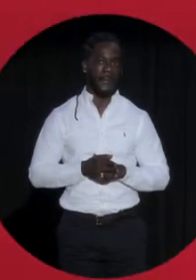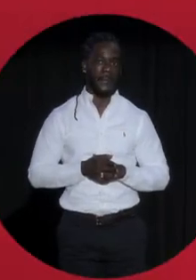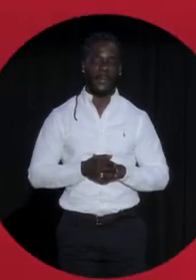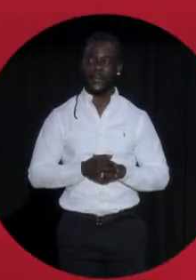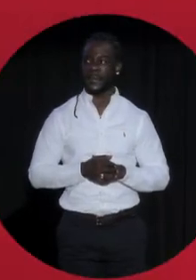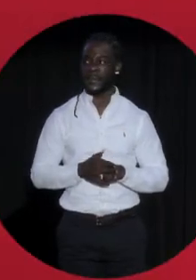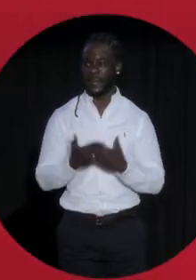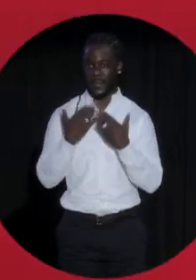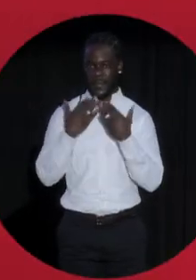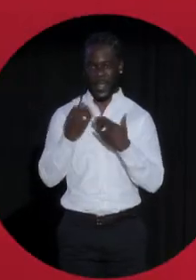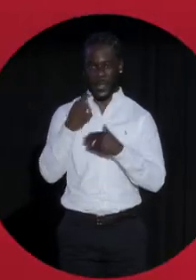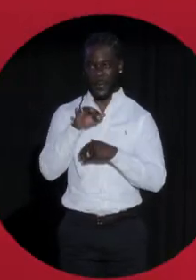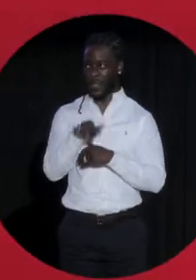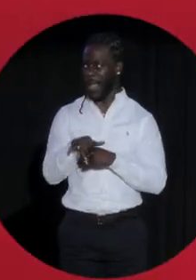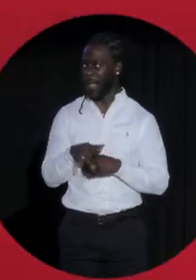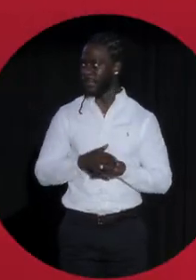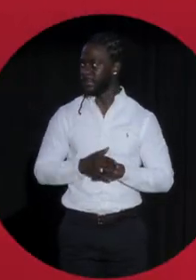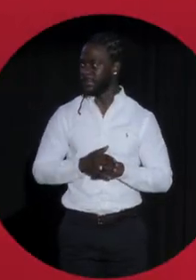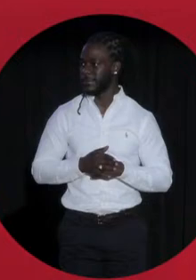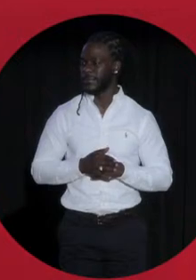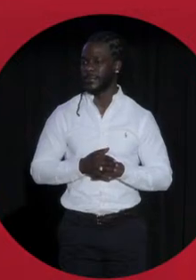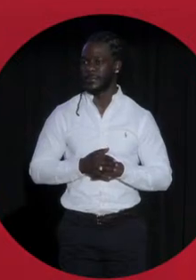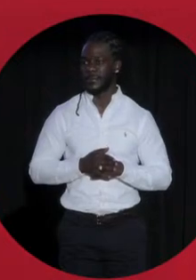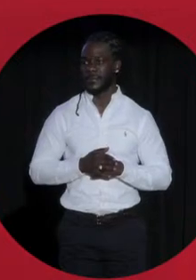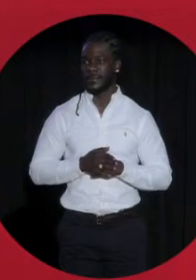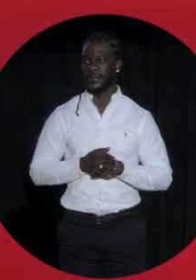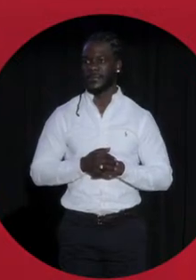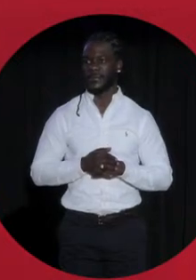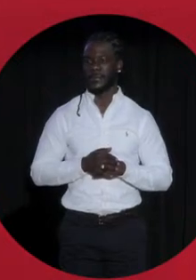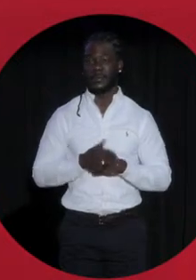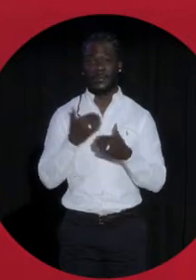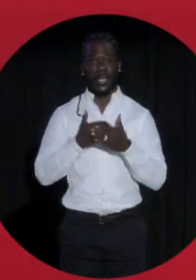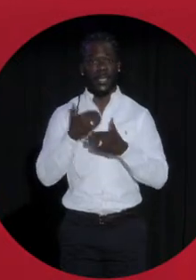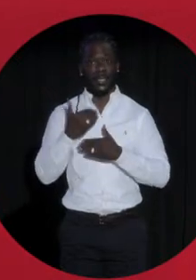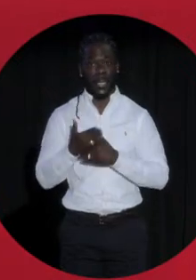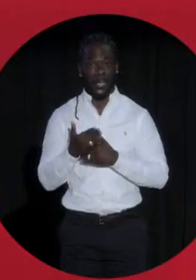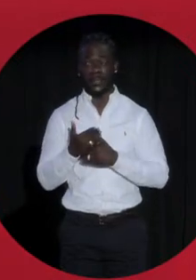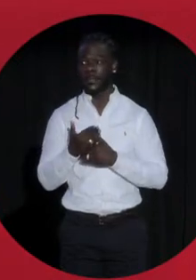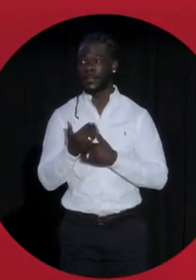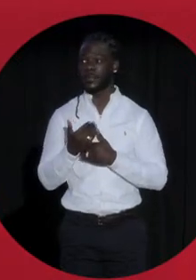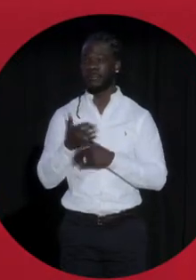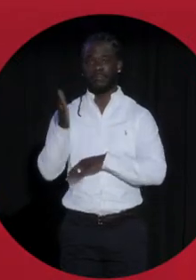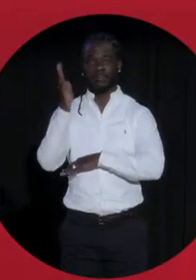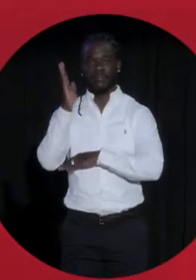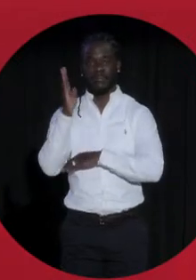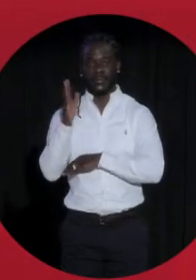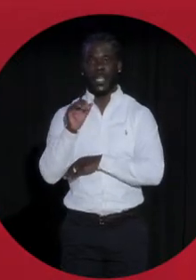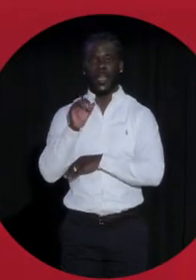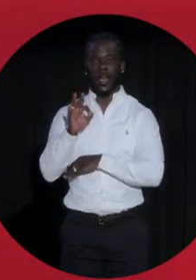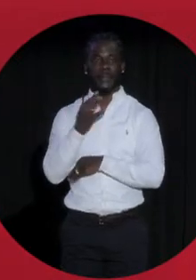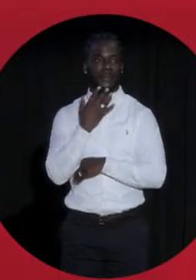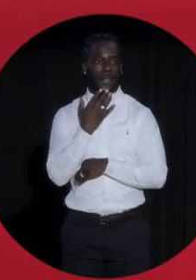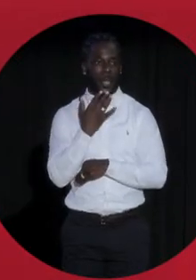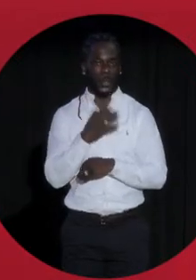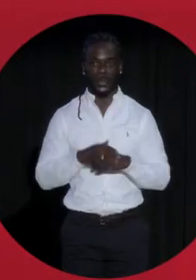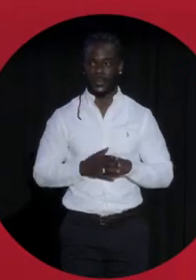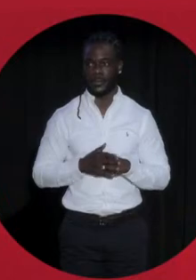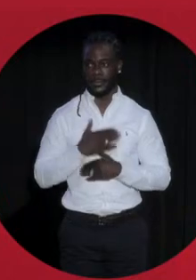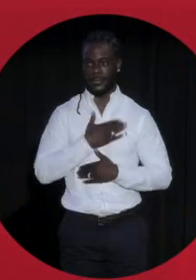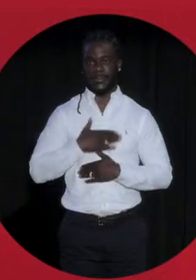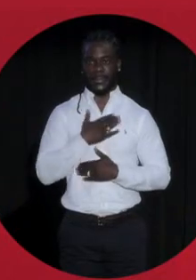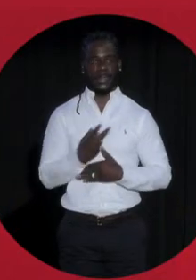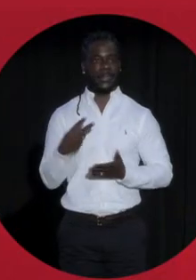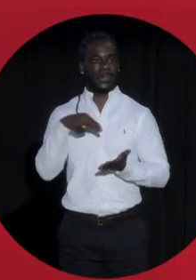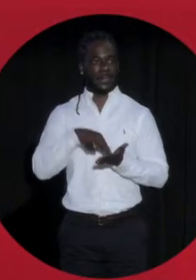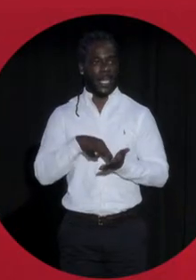Thank you for that uplifting prayer, Reverend Dr. Wesley. Next, we will have the presentation of colors. So please